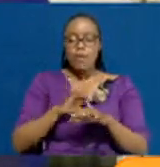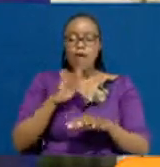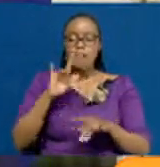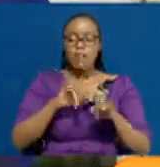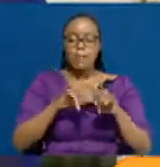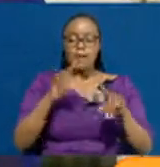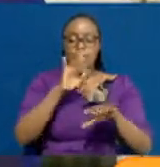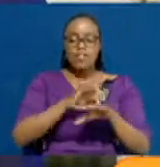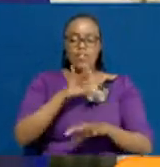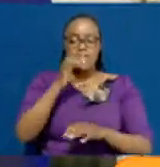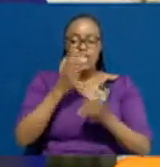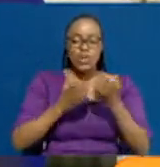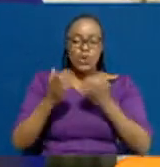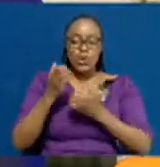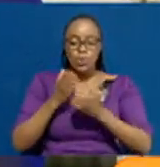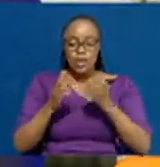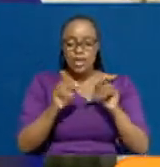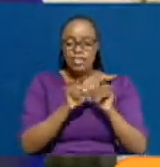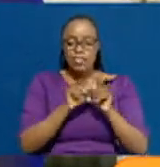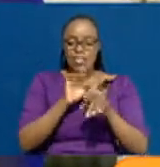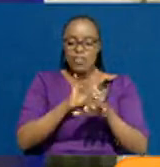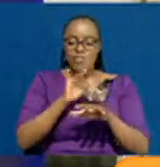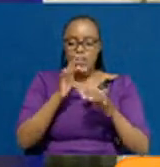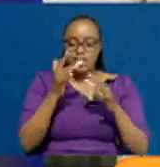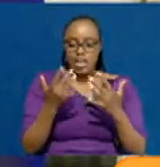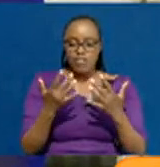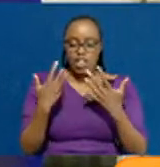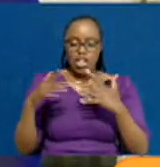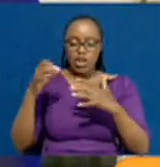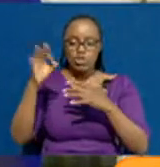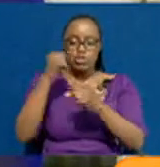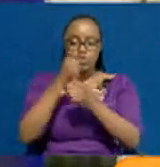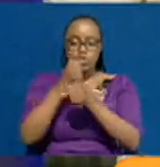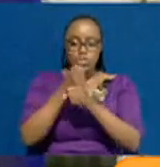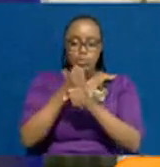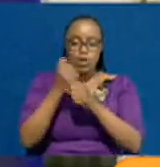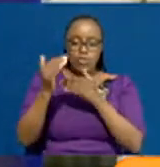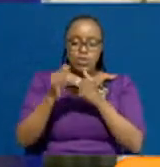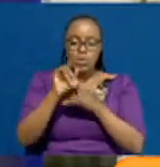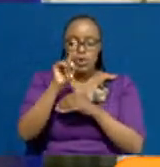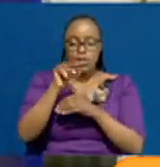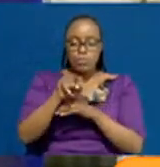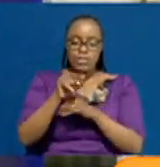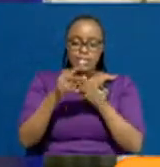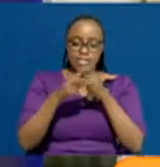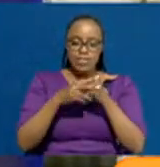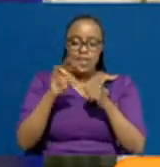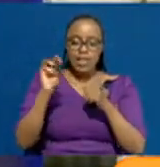were affected economically. They were affected in terms of loss of jobs. We had nearly 1.7